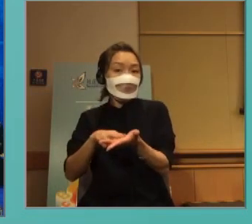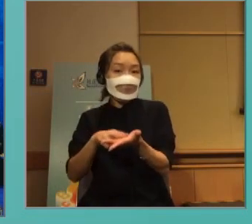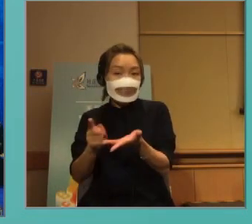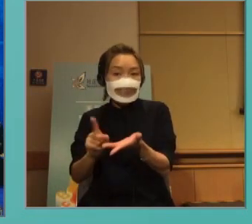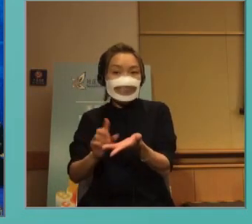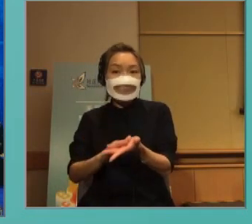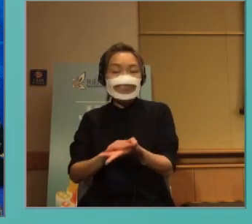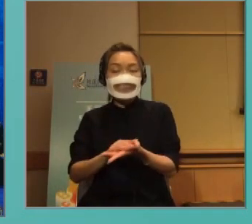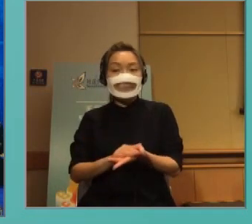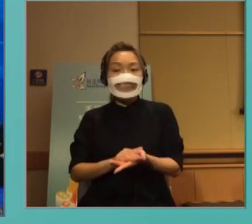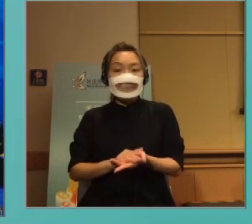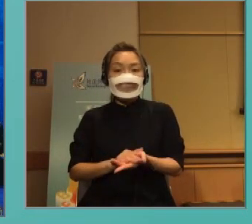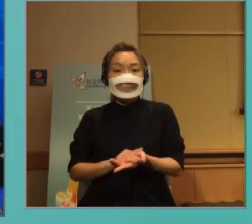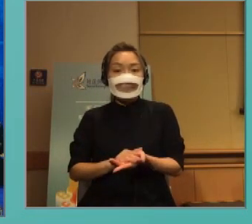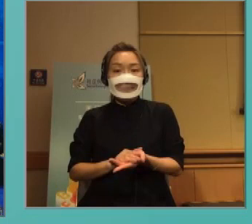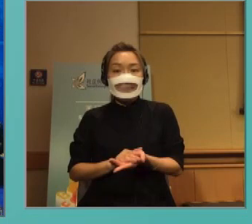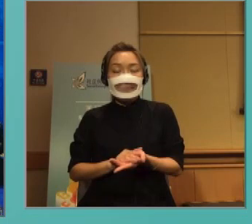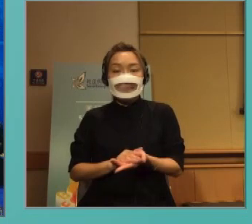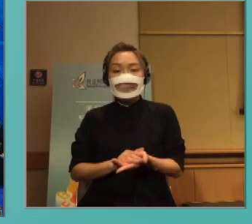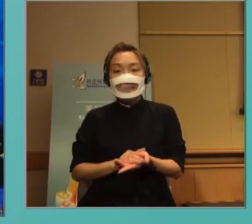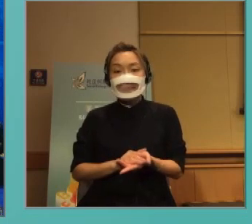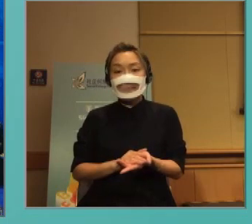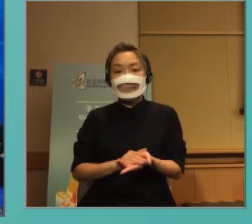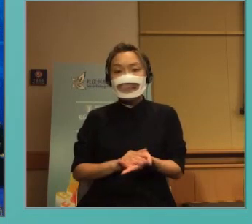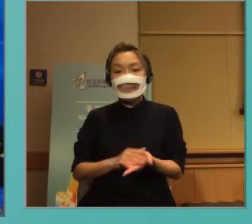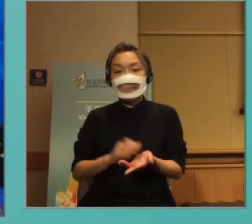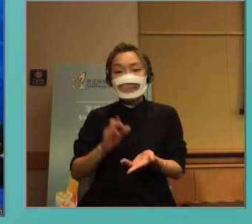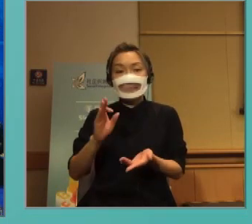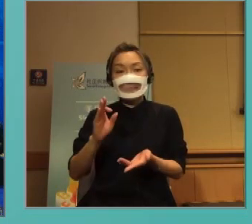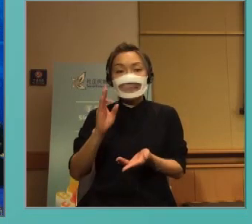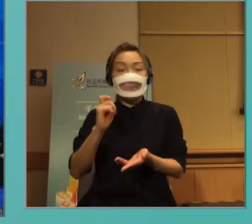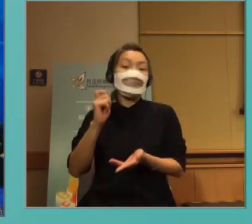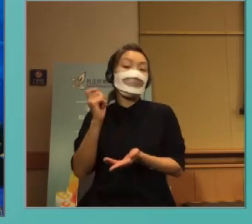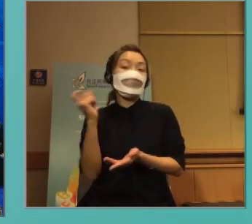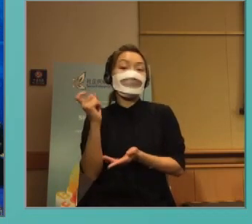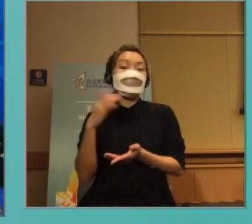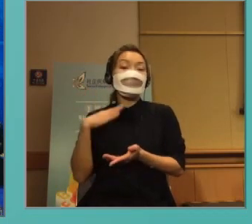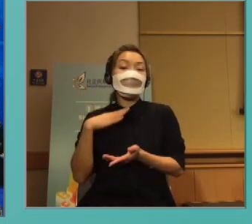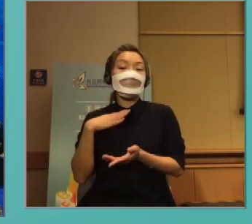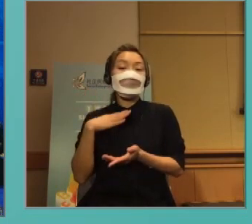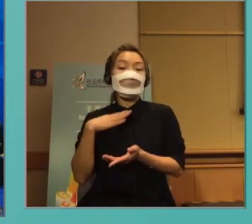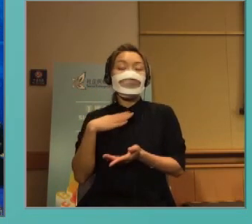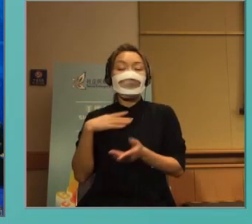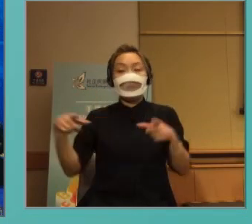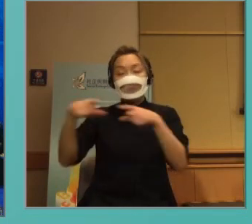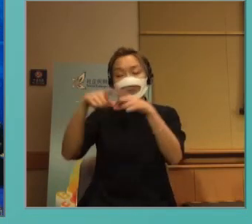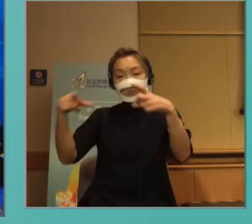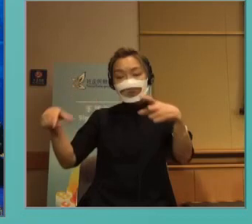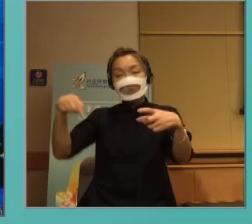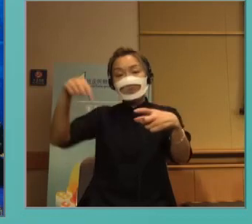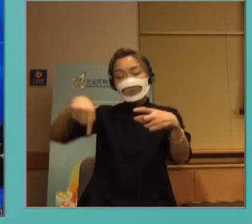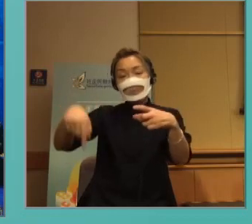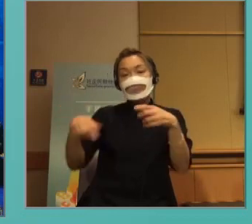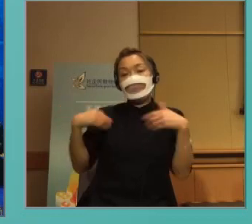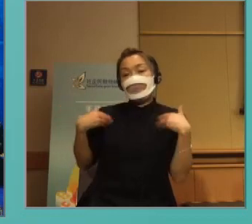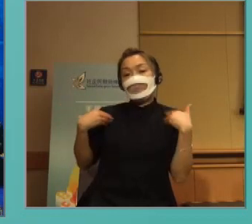with FTX is, the people who play blockchain games were generally not touched by this because they don't trade on FTX. And so I think we need to make a distinction between the